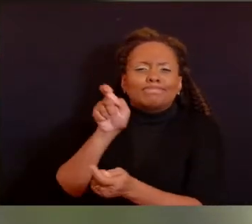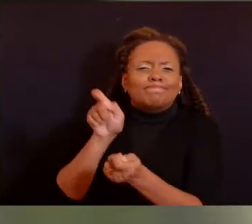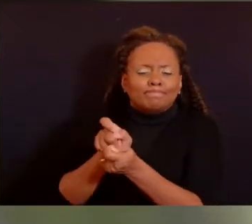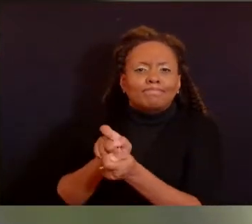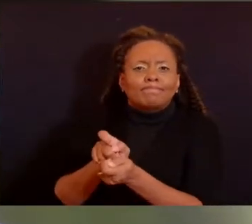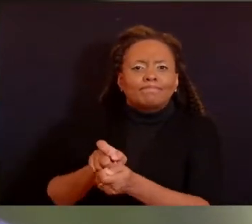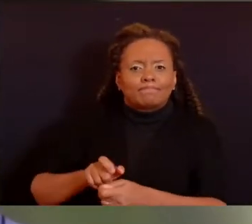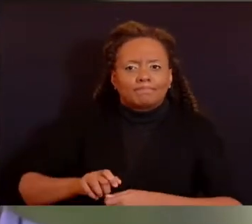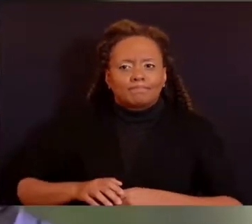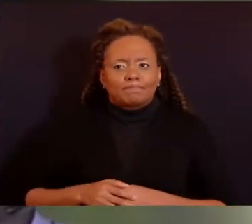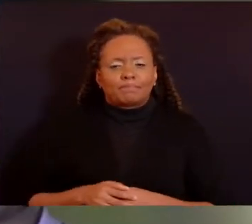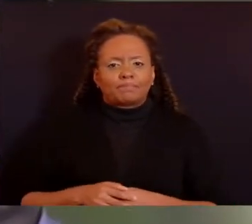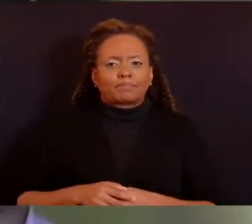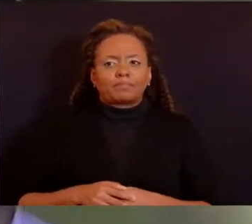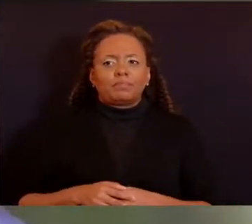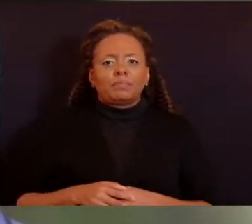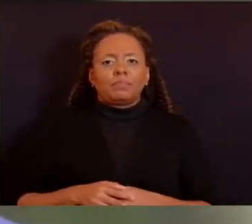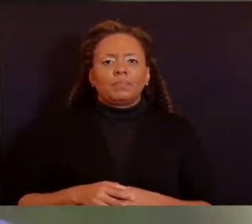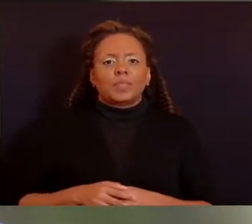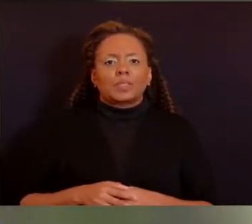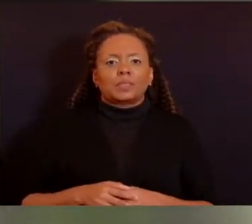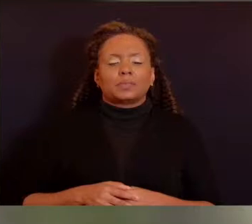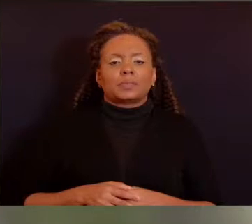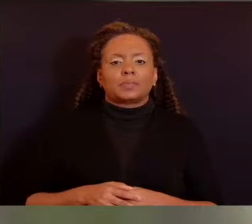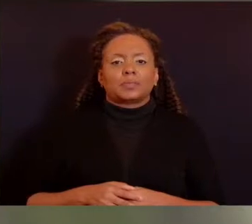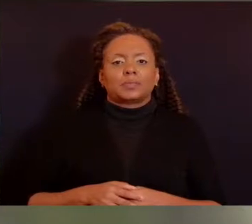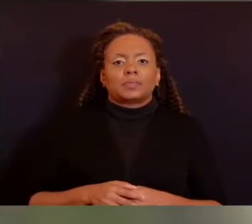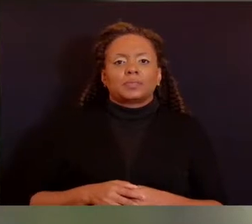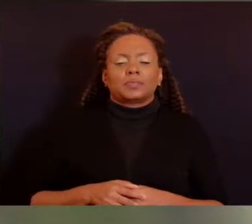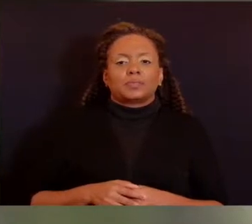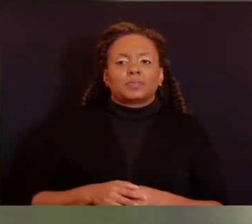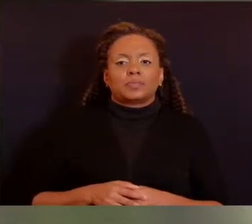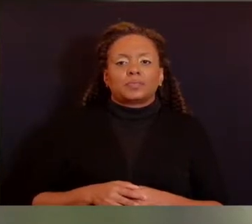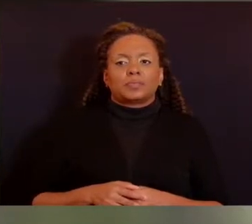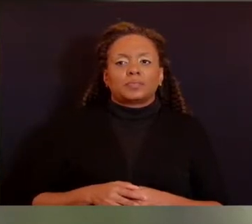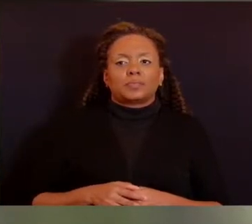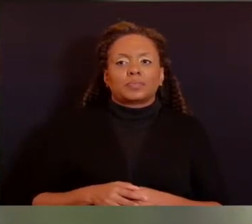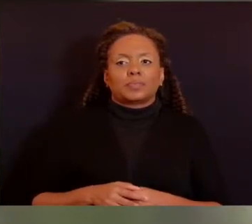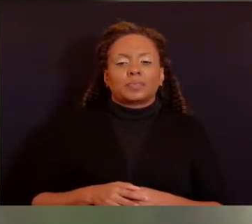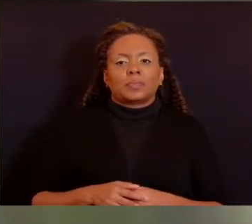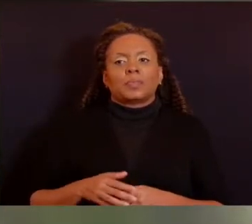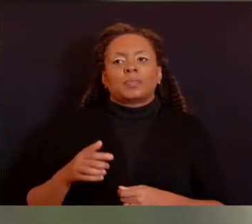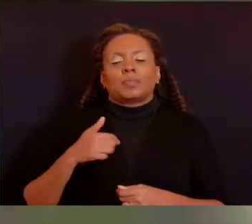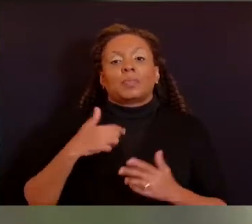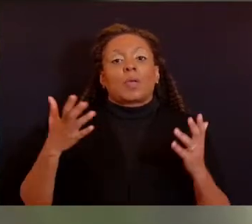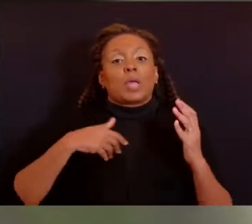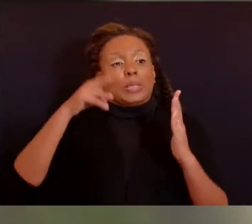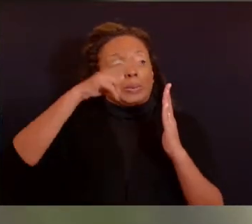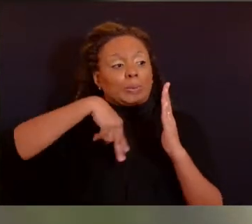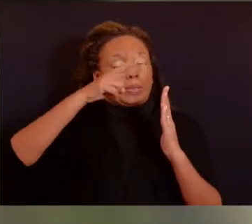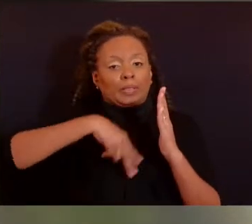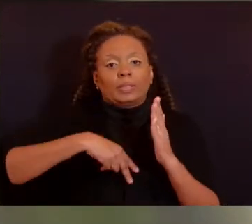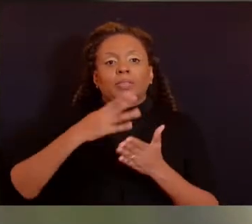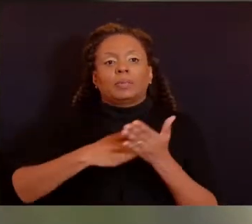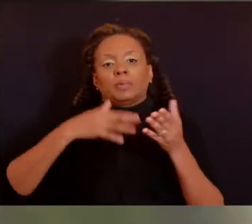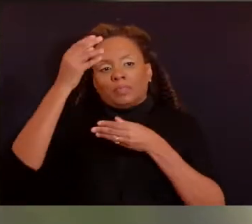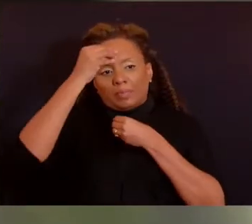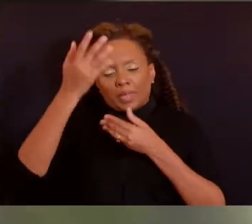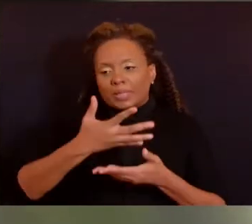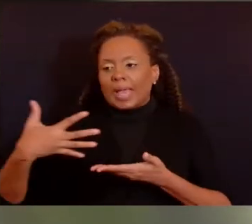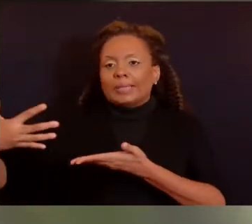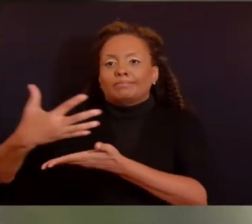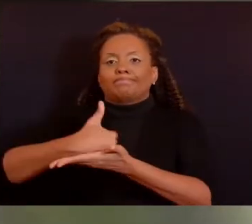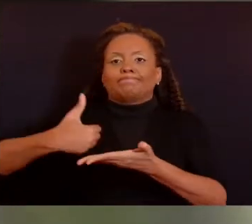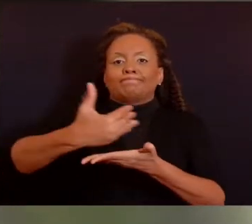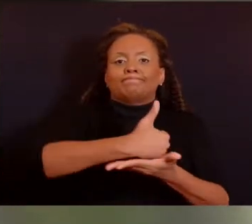shore. Now, I have to say that, I'm just going to read off some data that we collected from some of the stations across